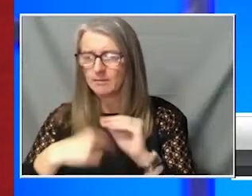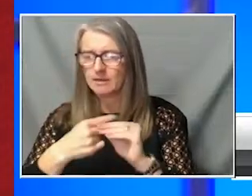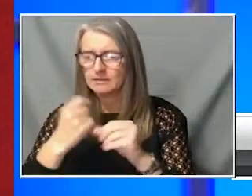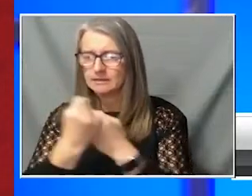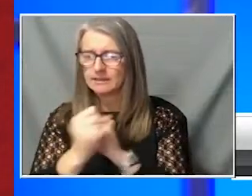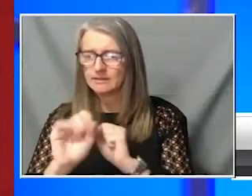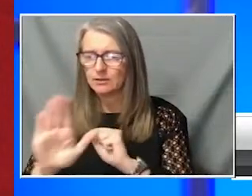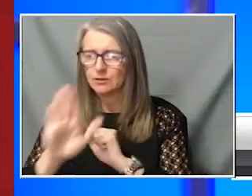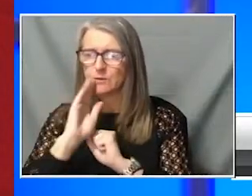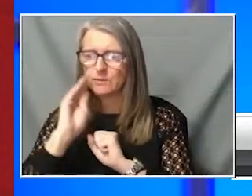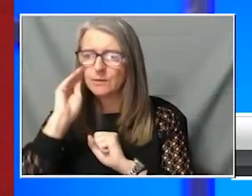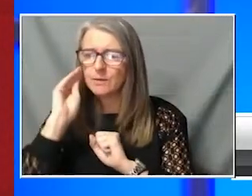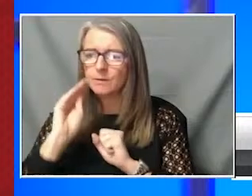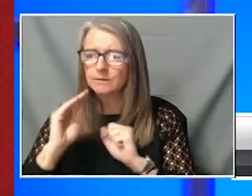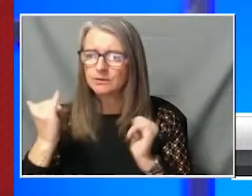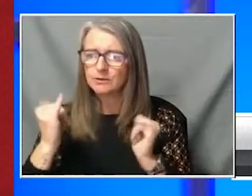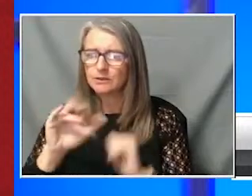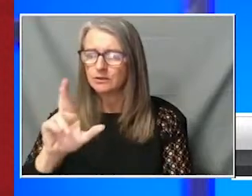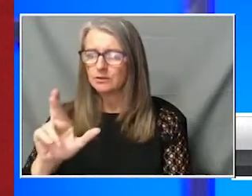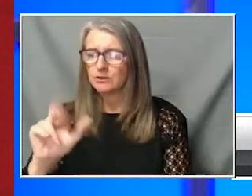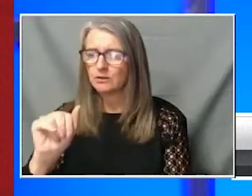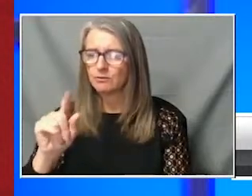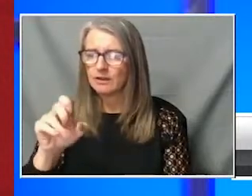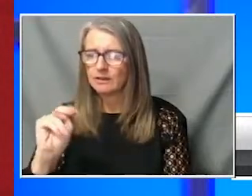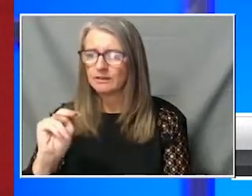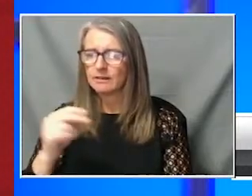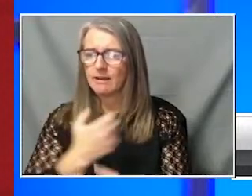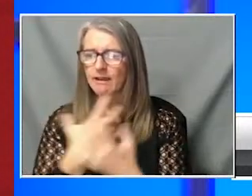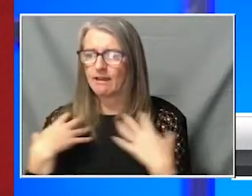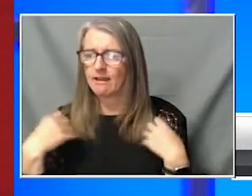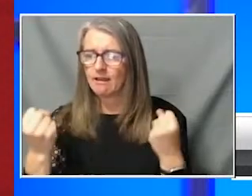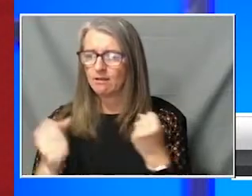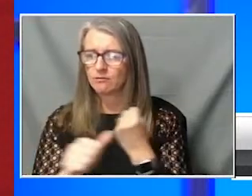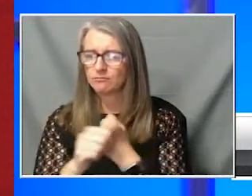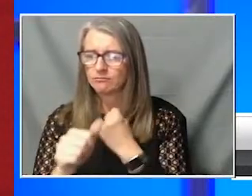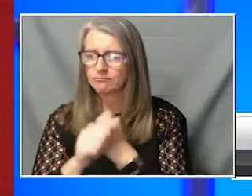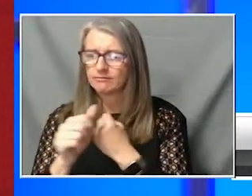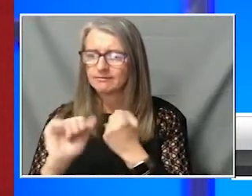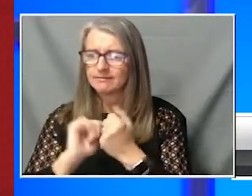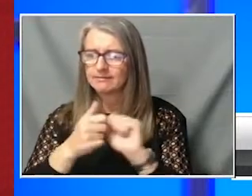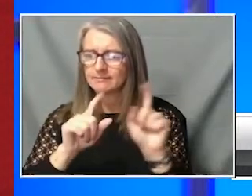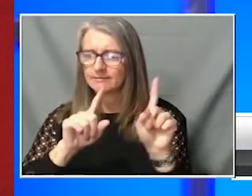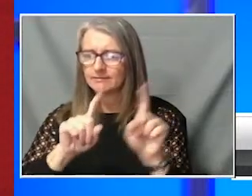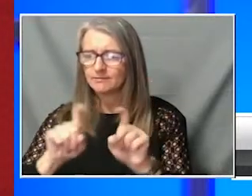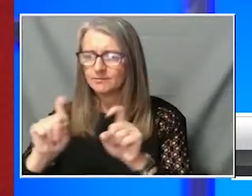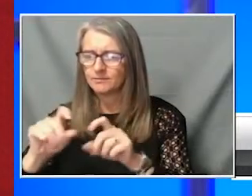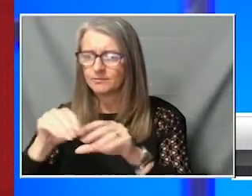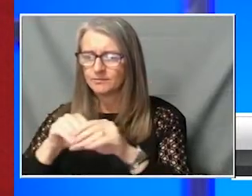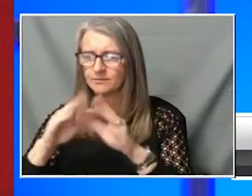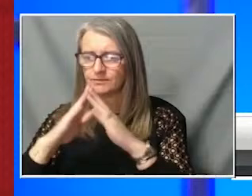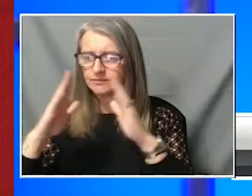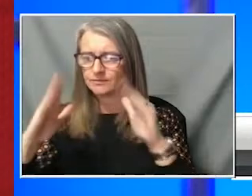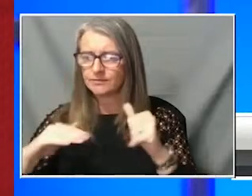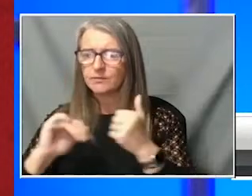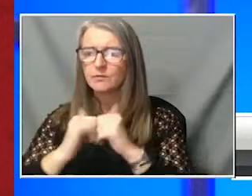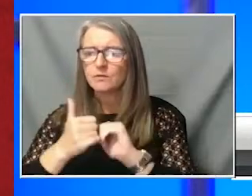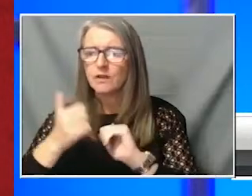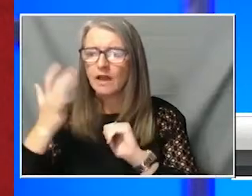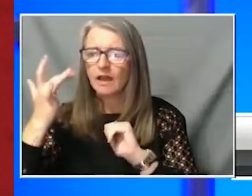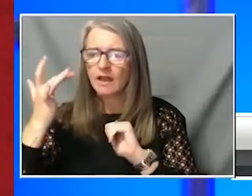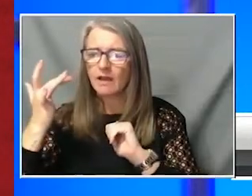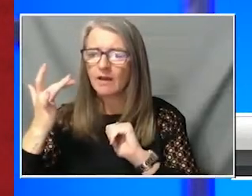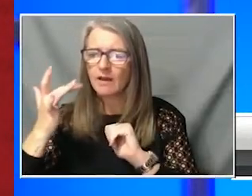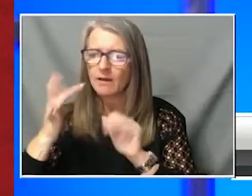we are highlighting radon's health risks, how to test for dangerous radon levels in your home. We'll find out why it's such a problem